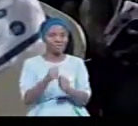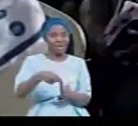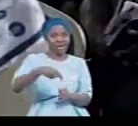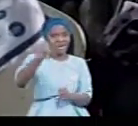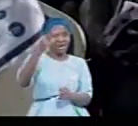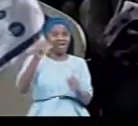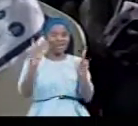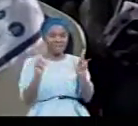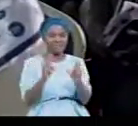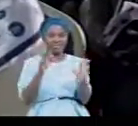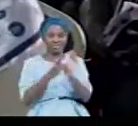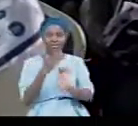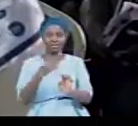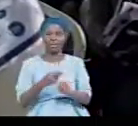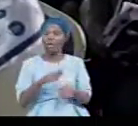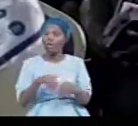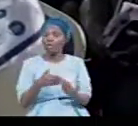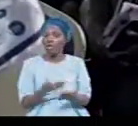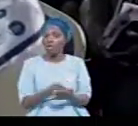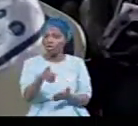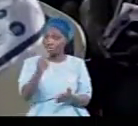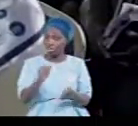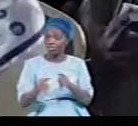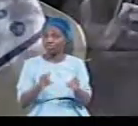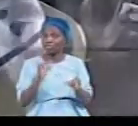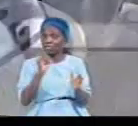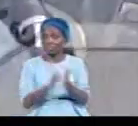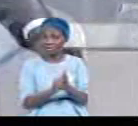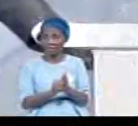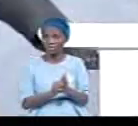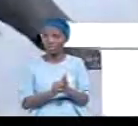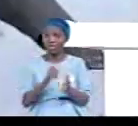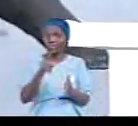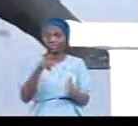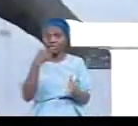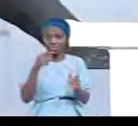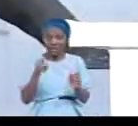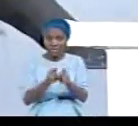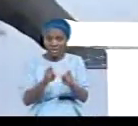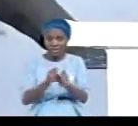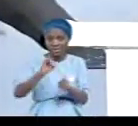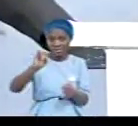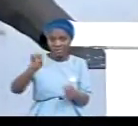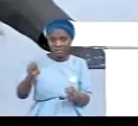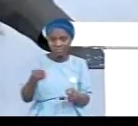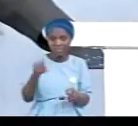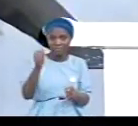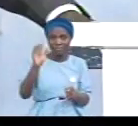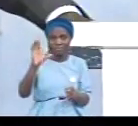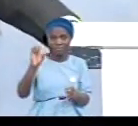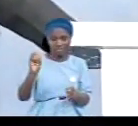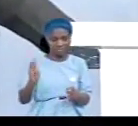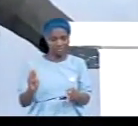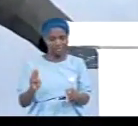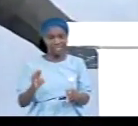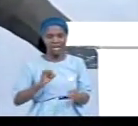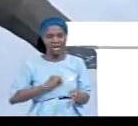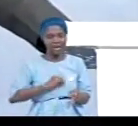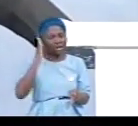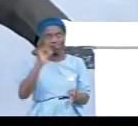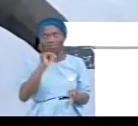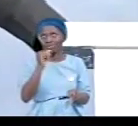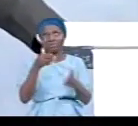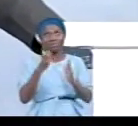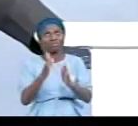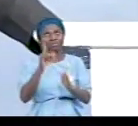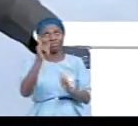we need to do is to say, like Jacob, I will not let you go